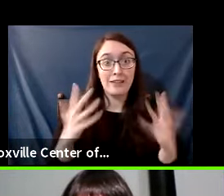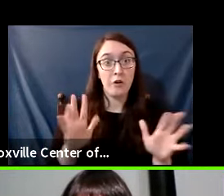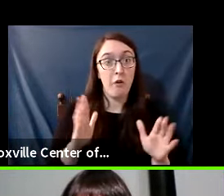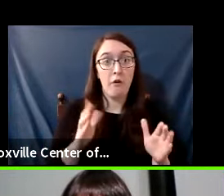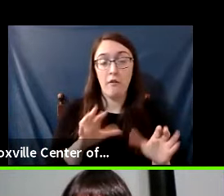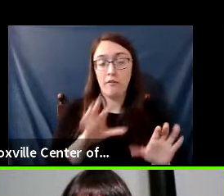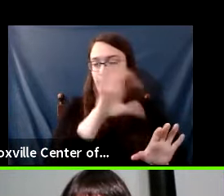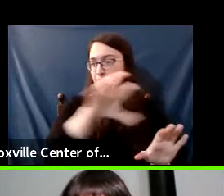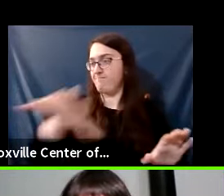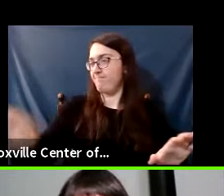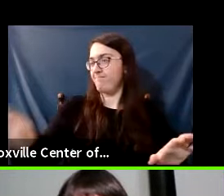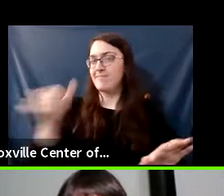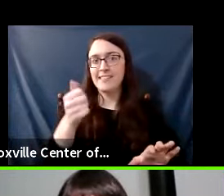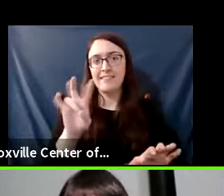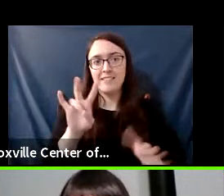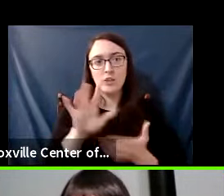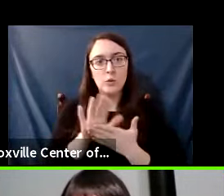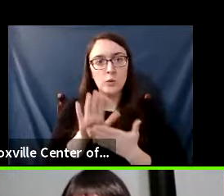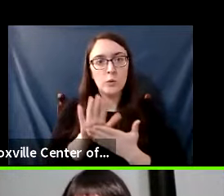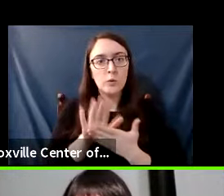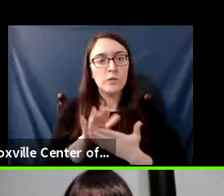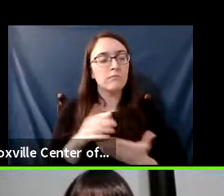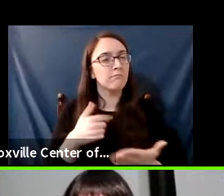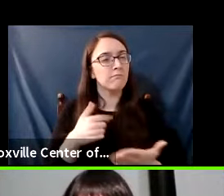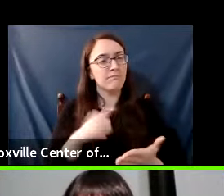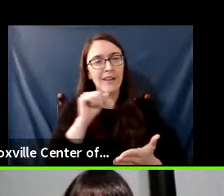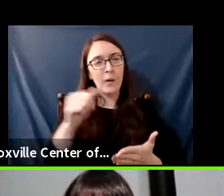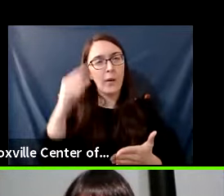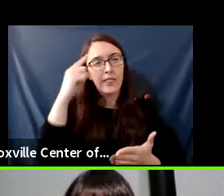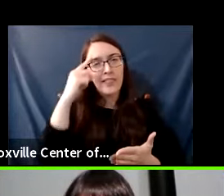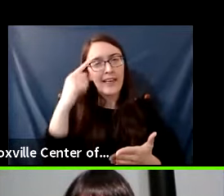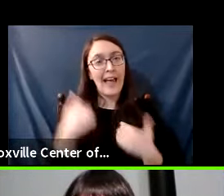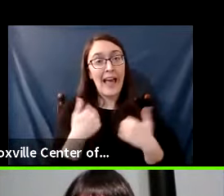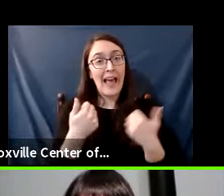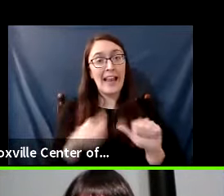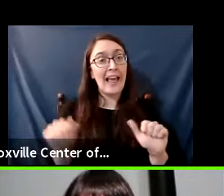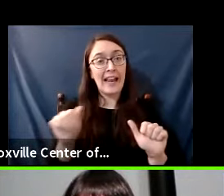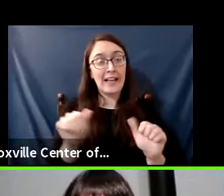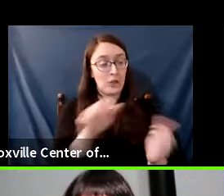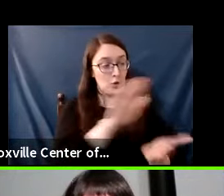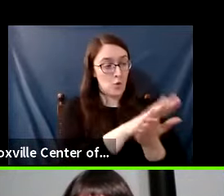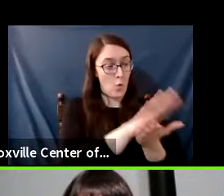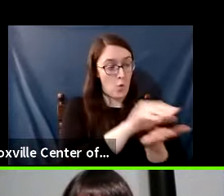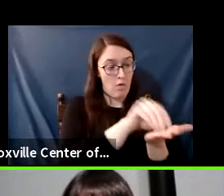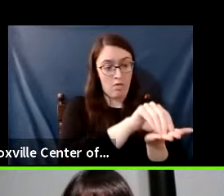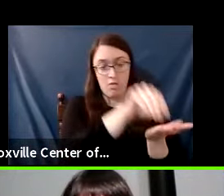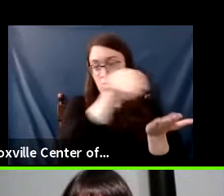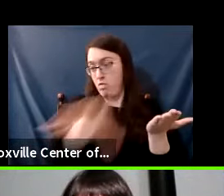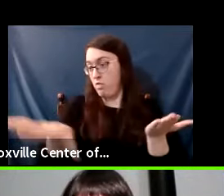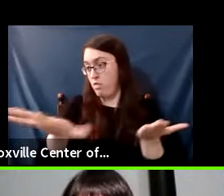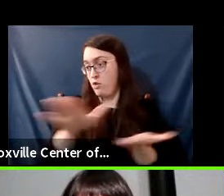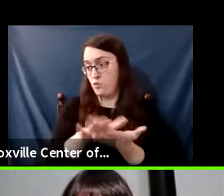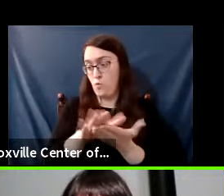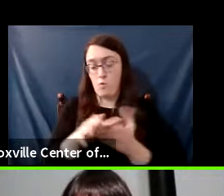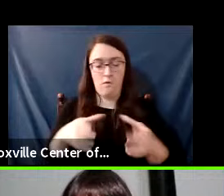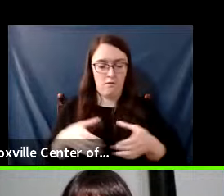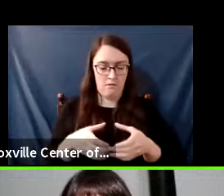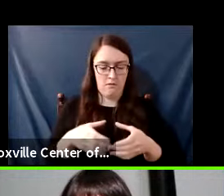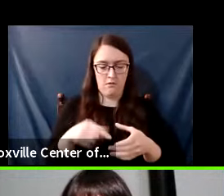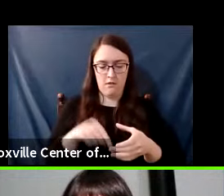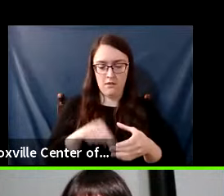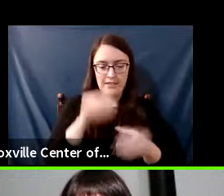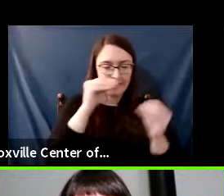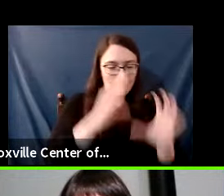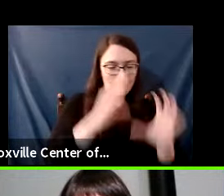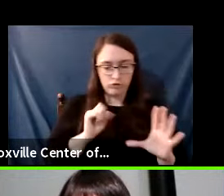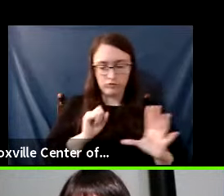schools. And then I don't think there was actually any intra-school transmission for the teachers or other staff. So